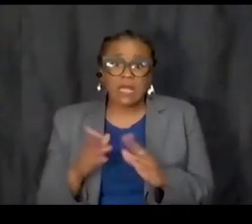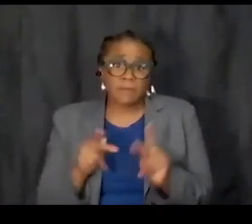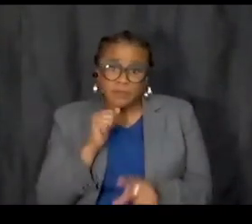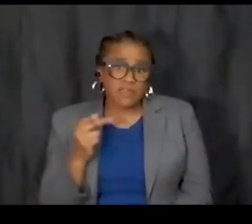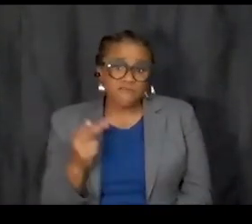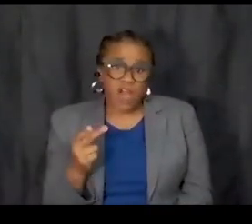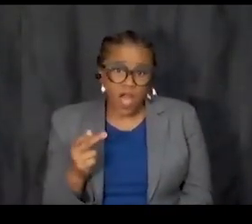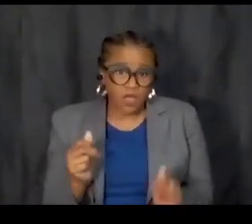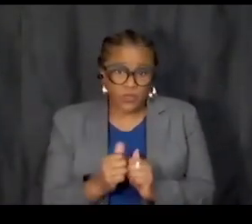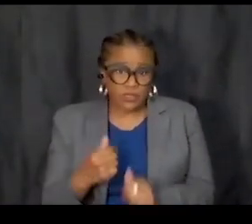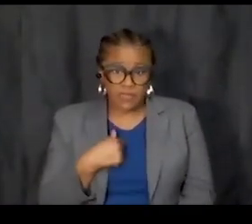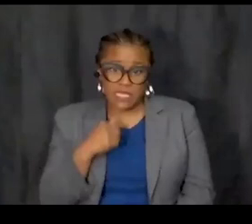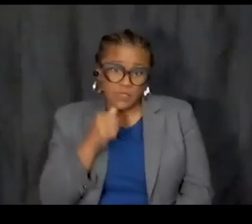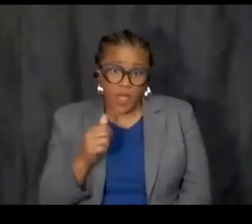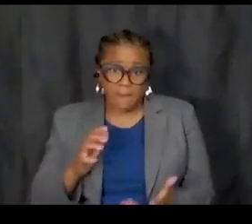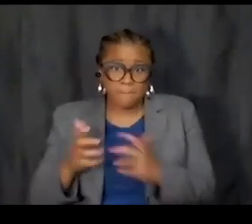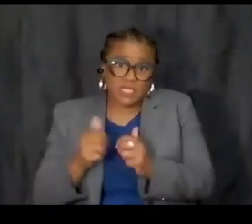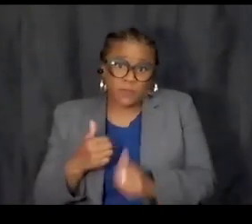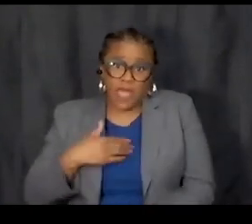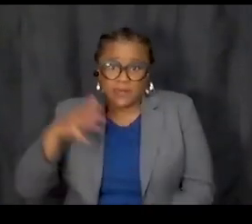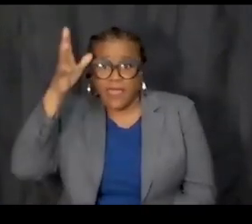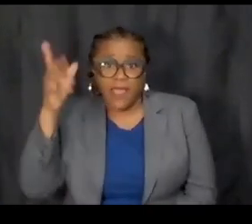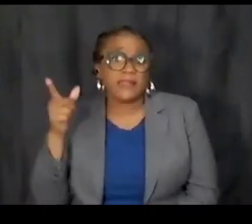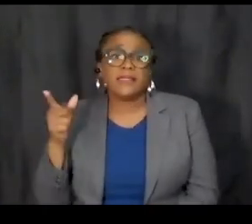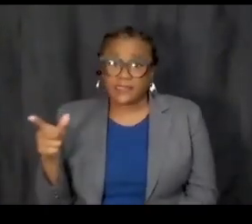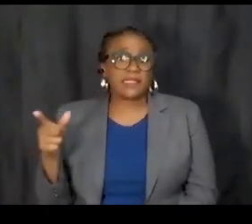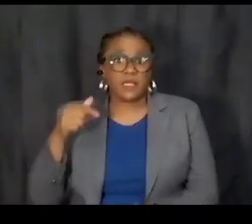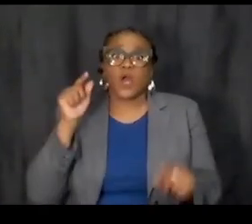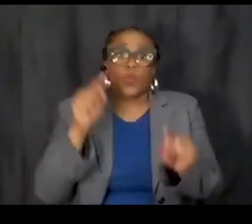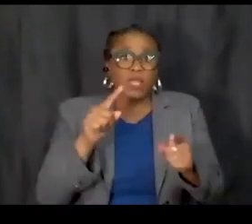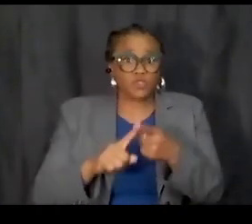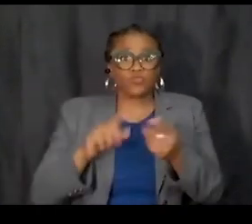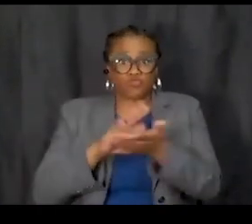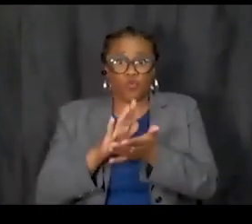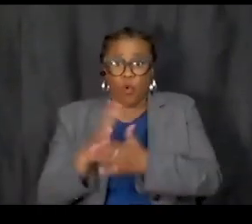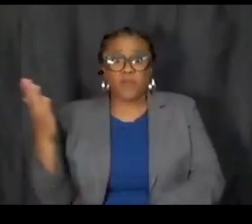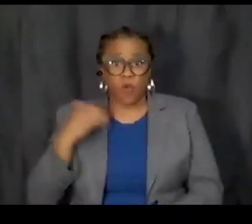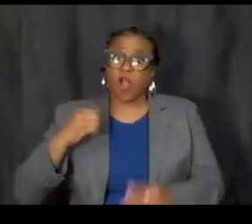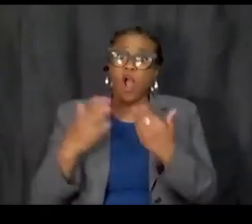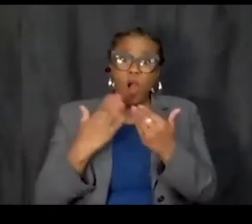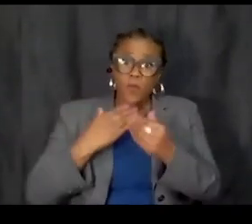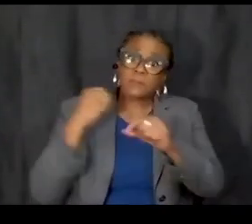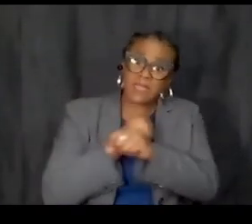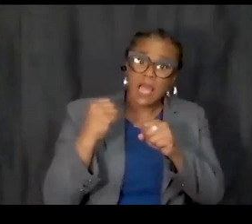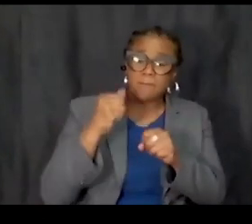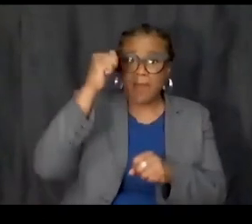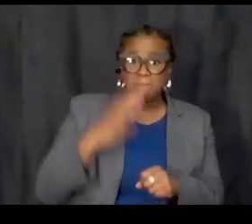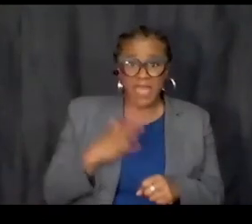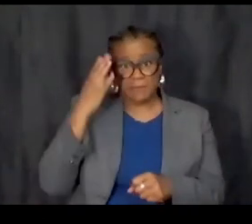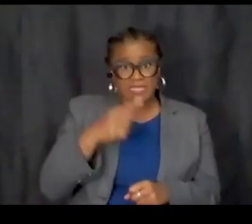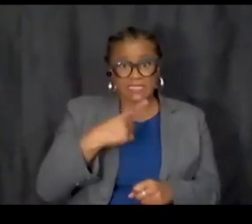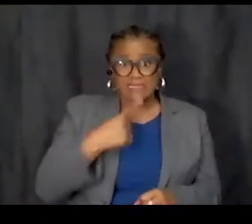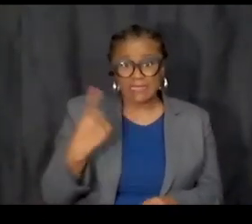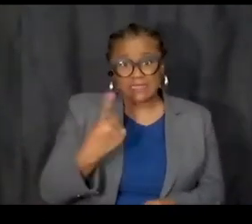didn't want to mess with my dad, who had like gone to the school and almost beaten up a man for saying something to my older sister. So I got the benefit of,